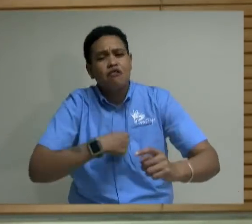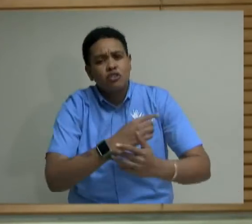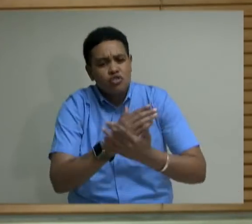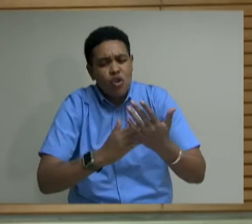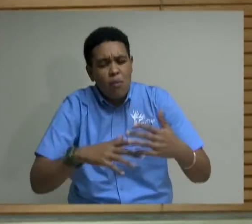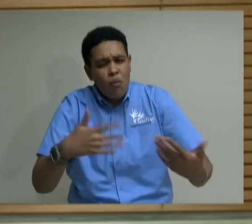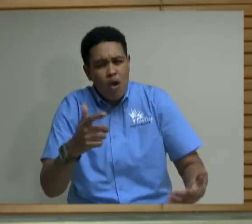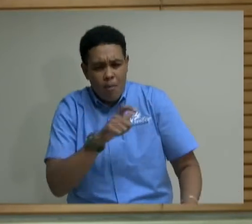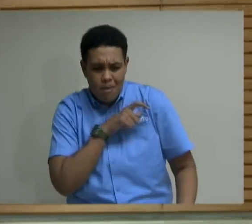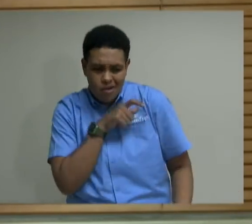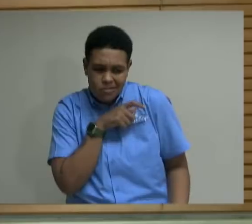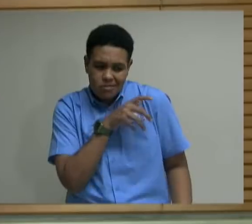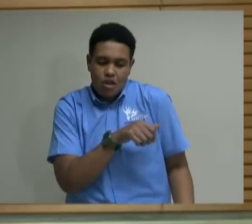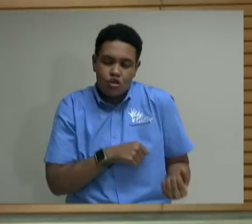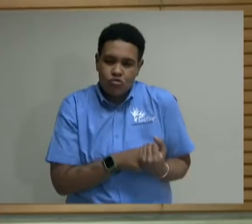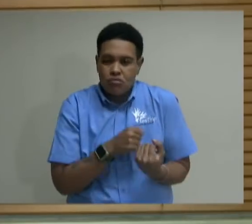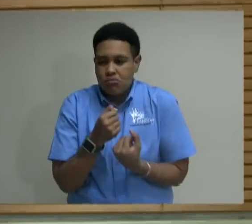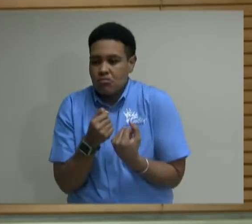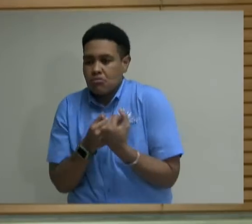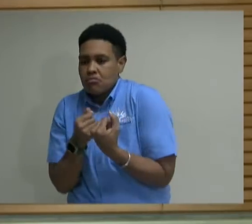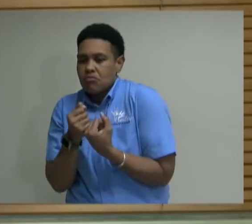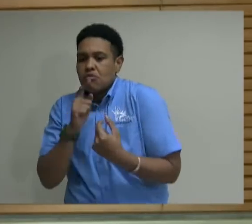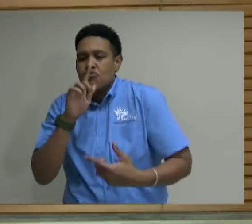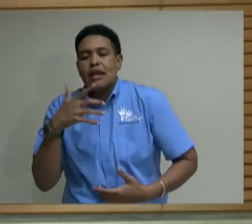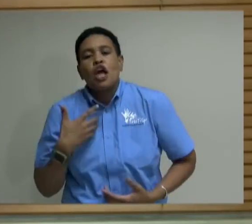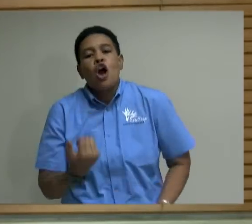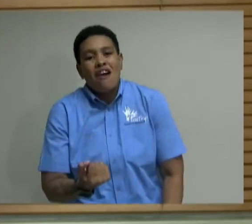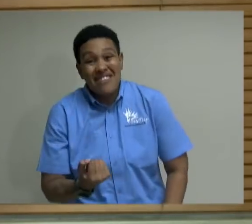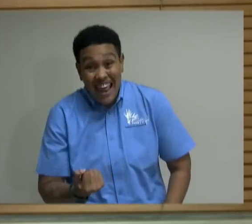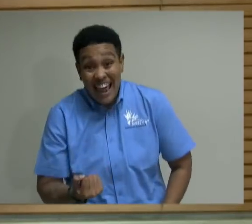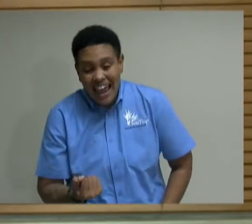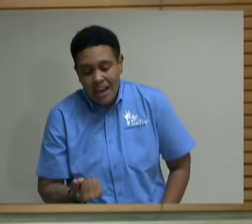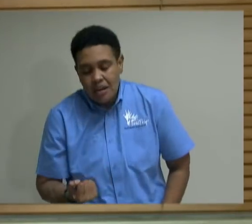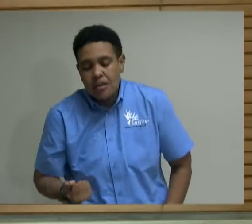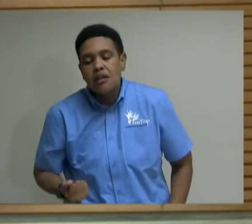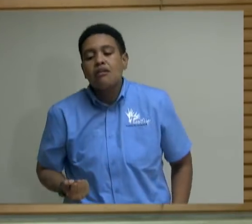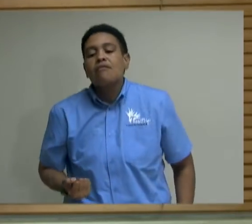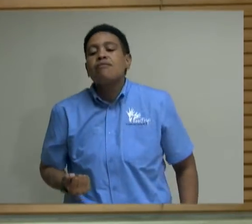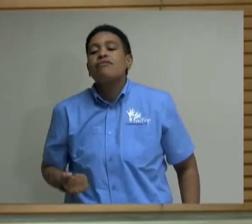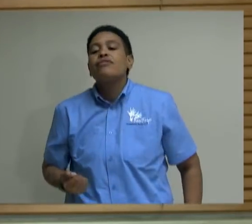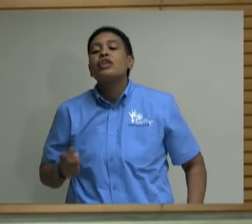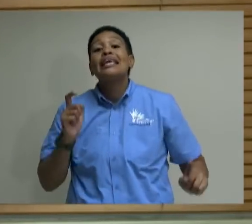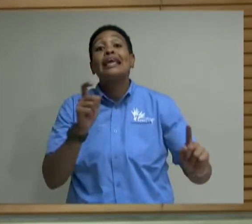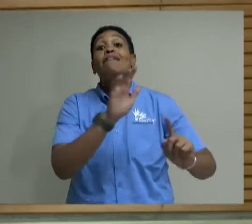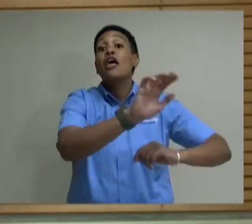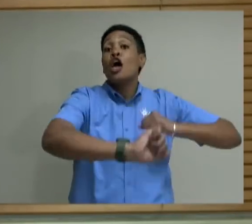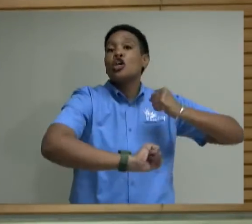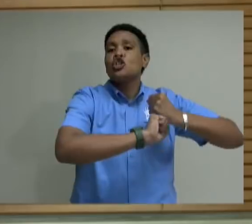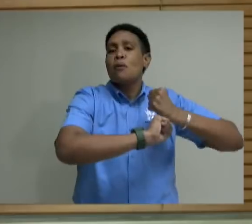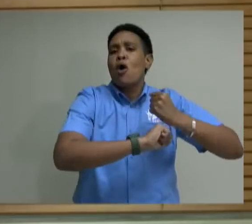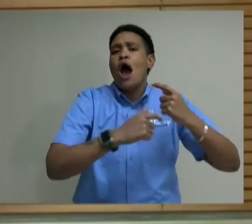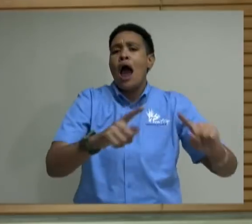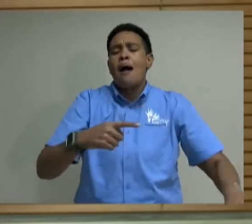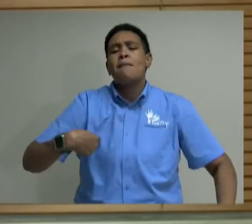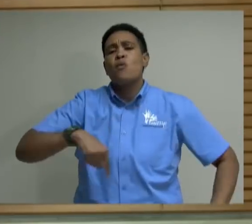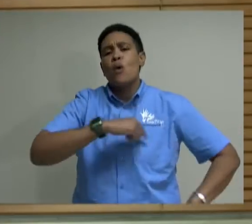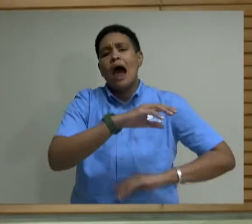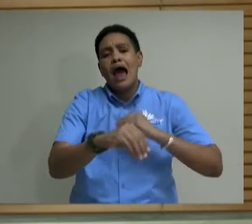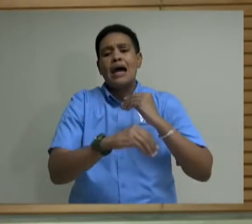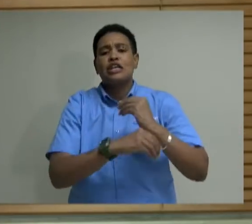the police on the ground, that's confidence to give their support. We were